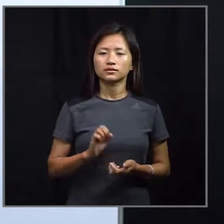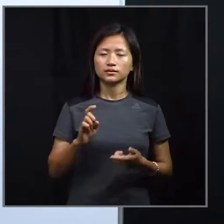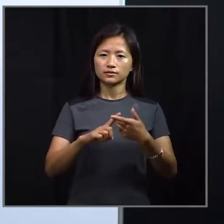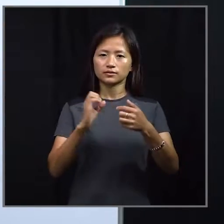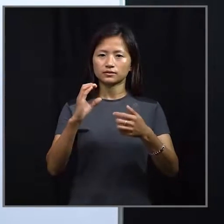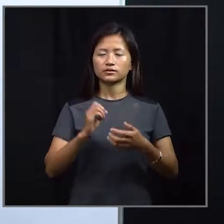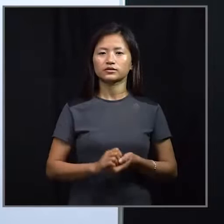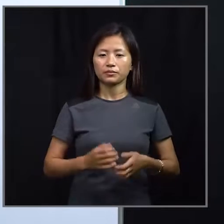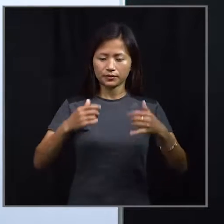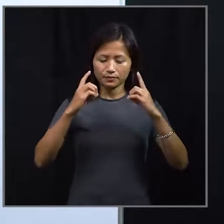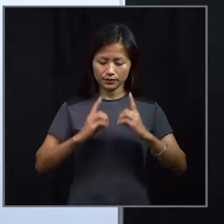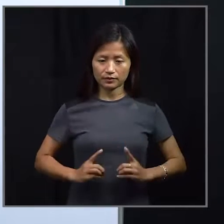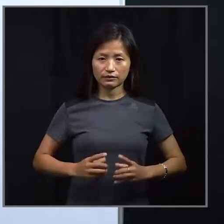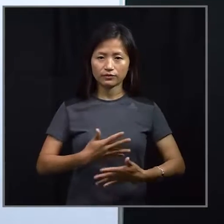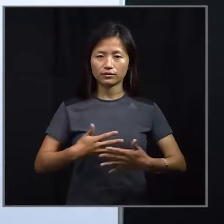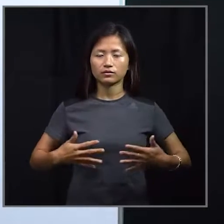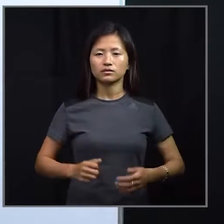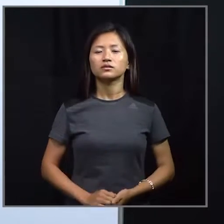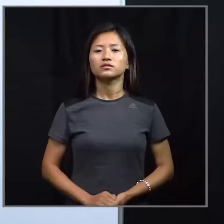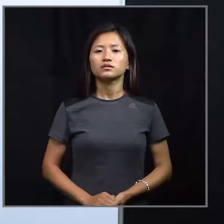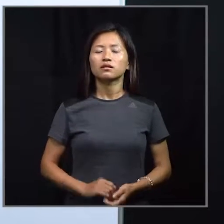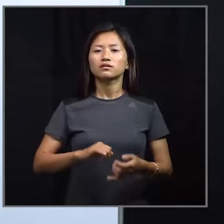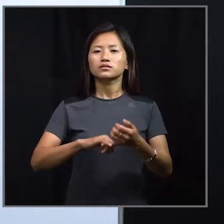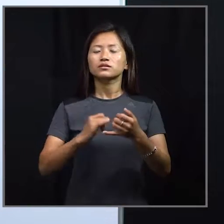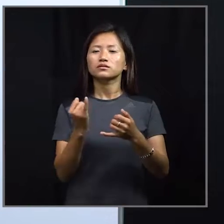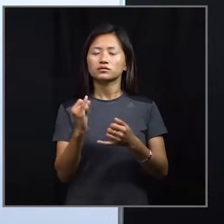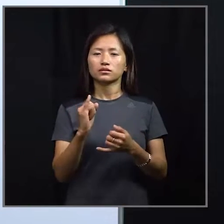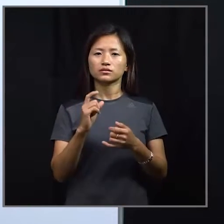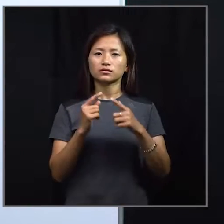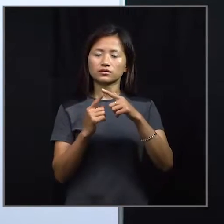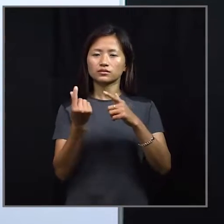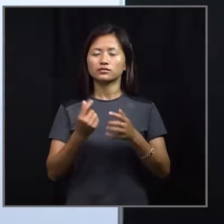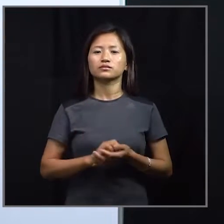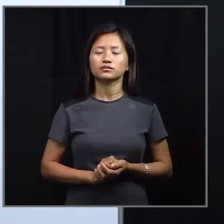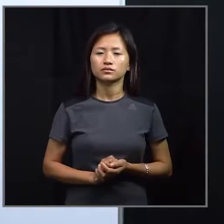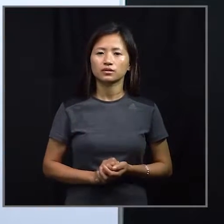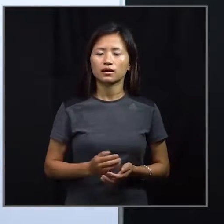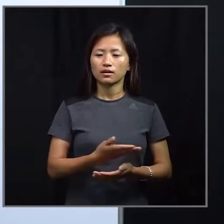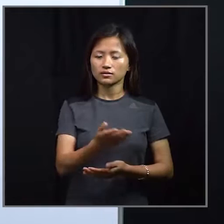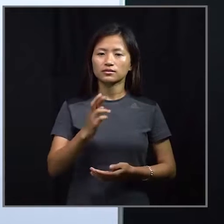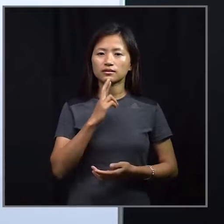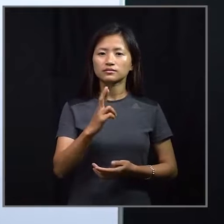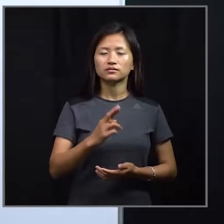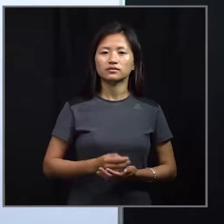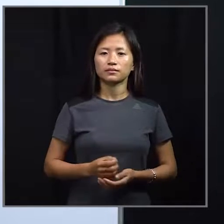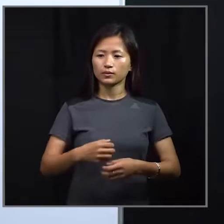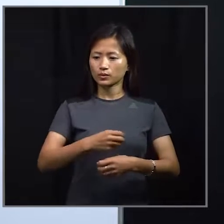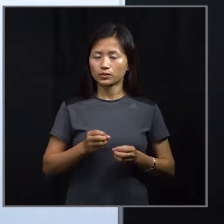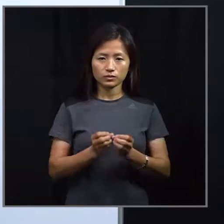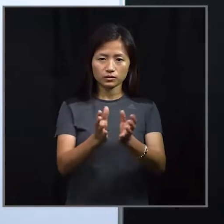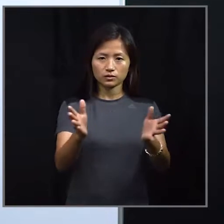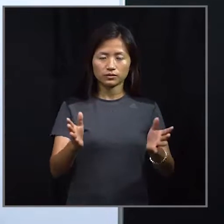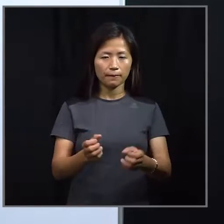economic behavior, analyzing the economic situation as they are, without making any